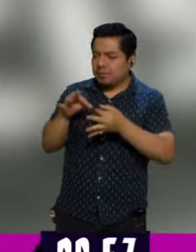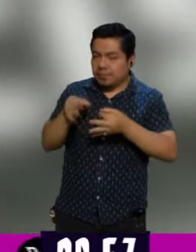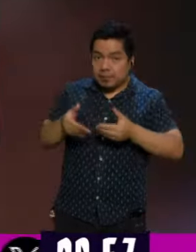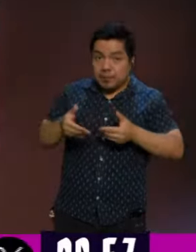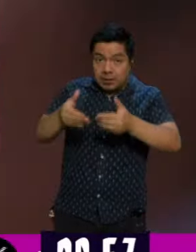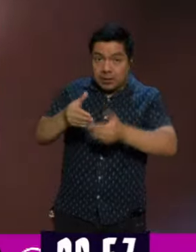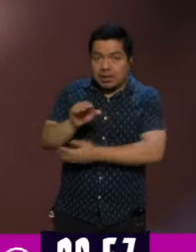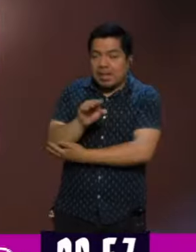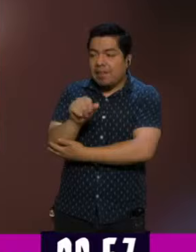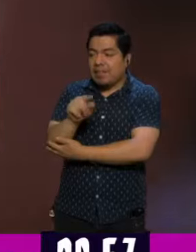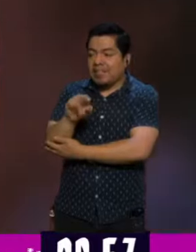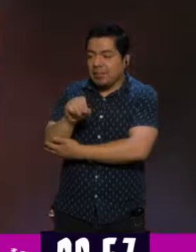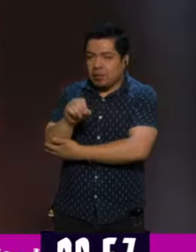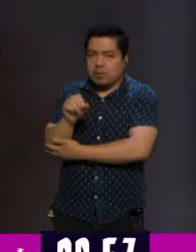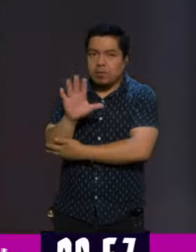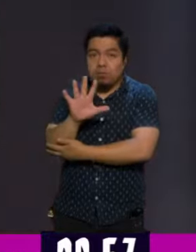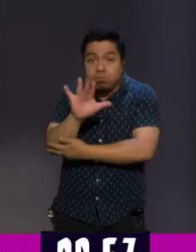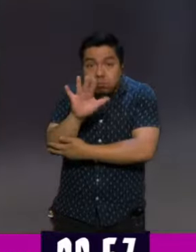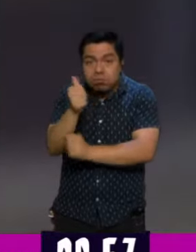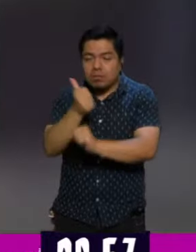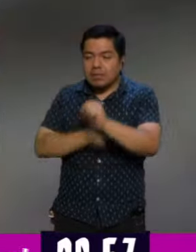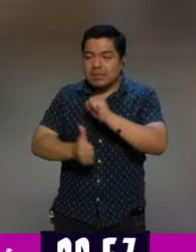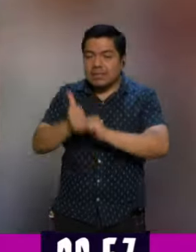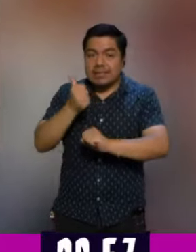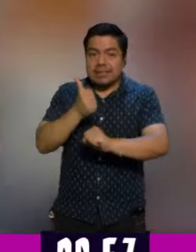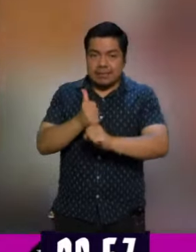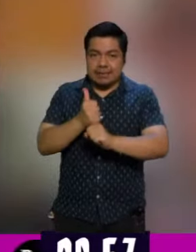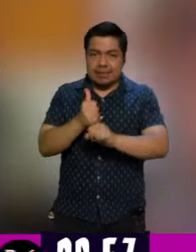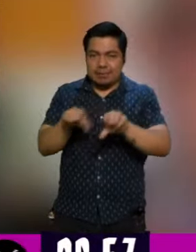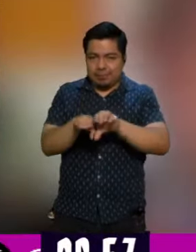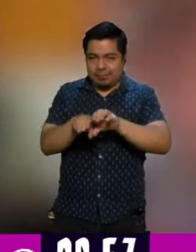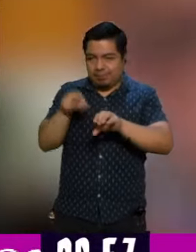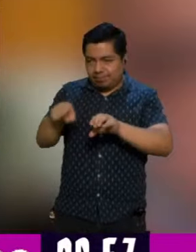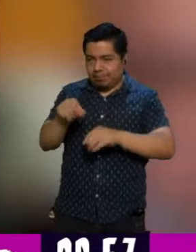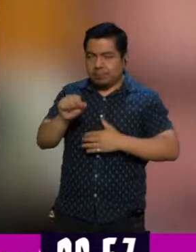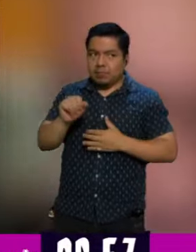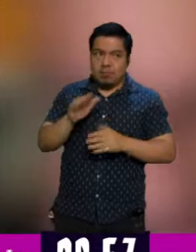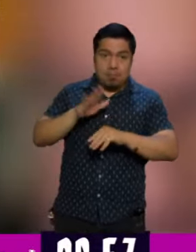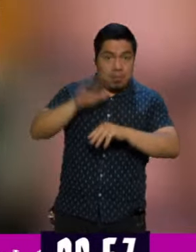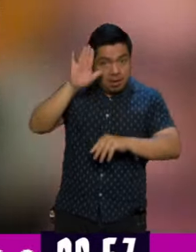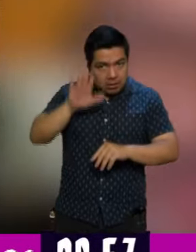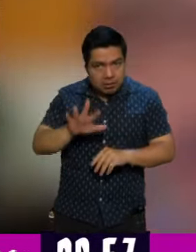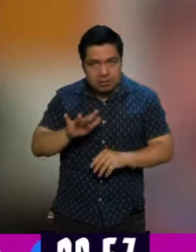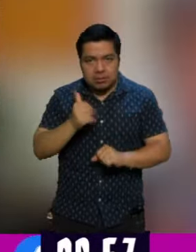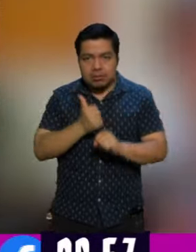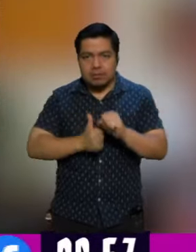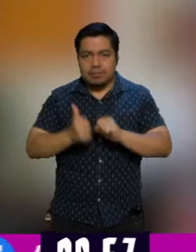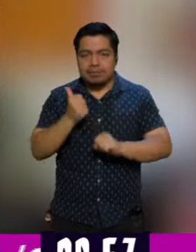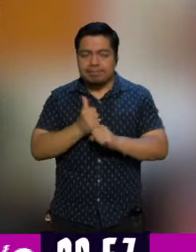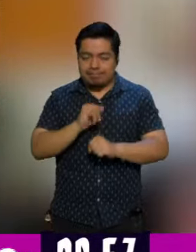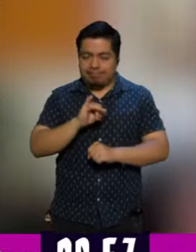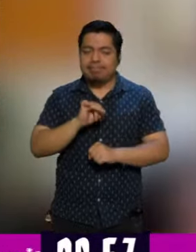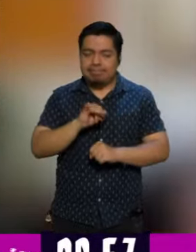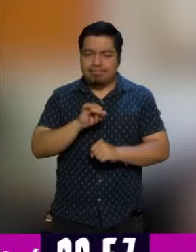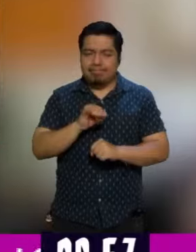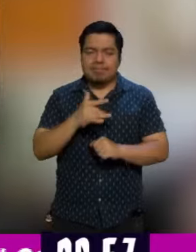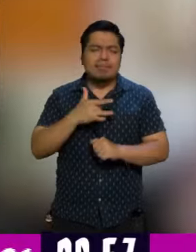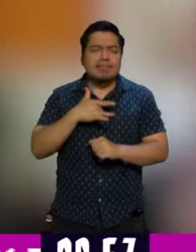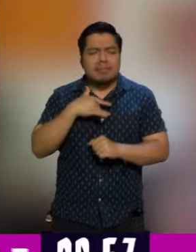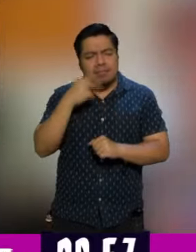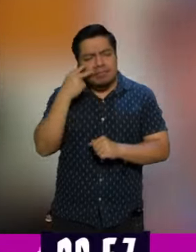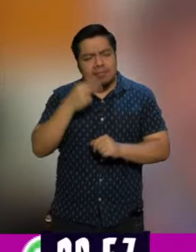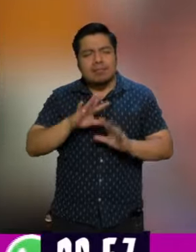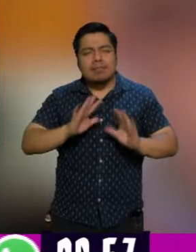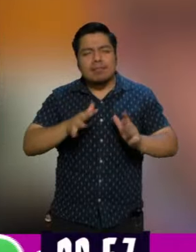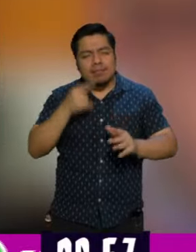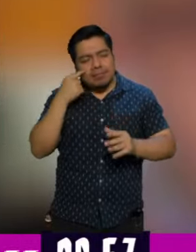Francisco because it's been almost 50 years since you were on that show. More than 50 years, actually. More than 50. You already did the